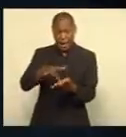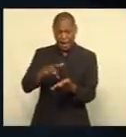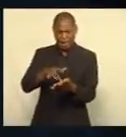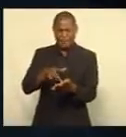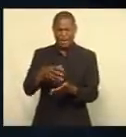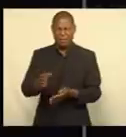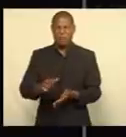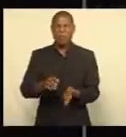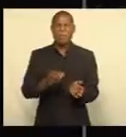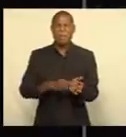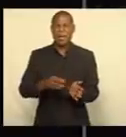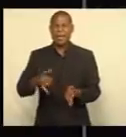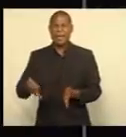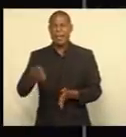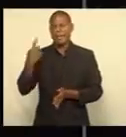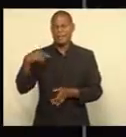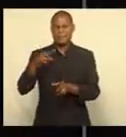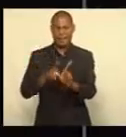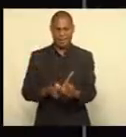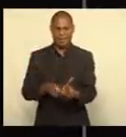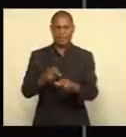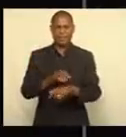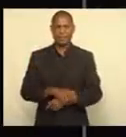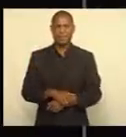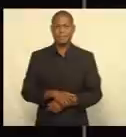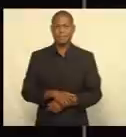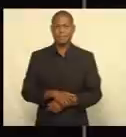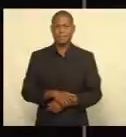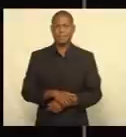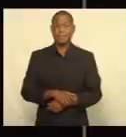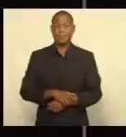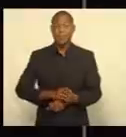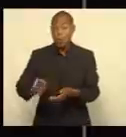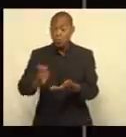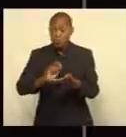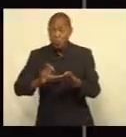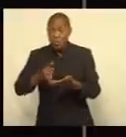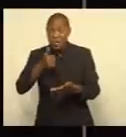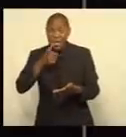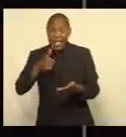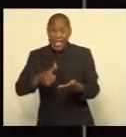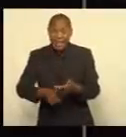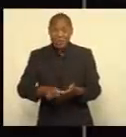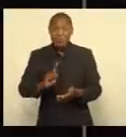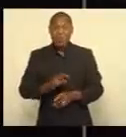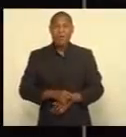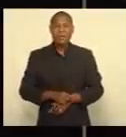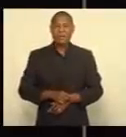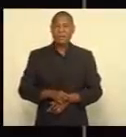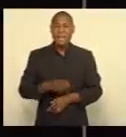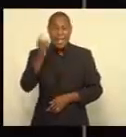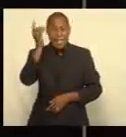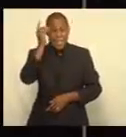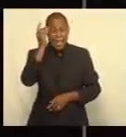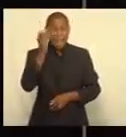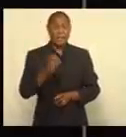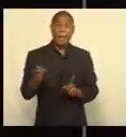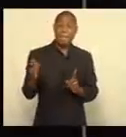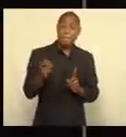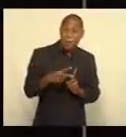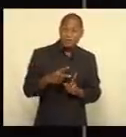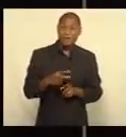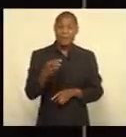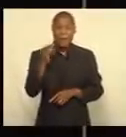last year. A handwritten note that read, "Daddy has poisoned Mummy," was discovered by a former United